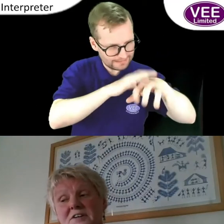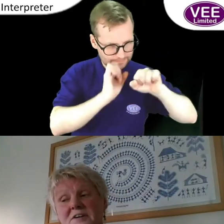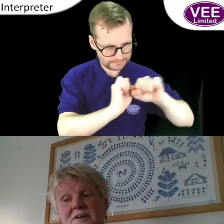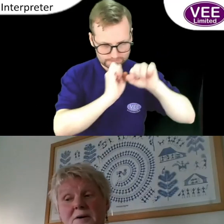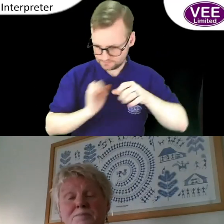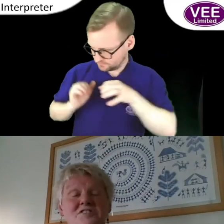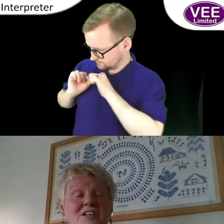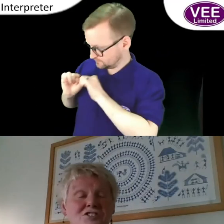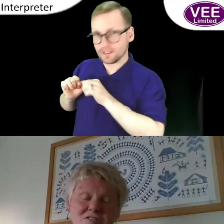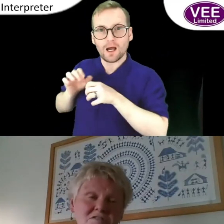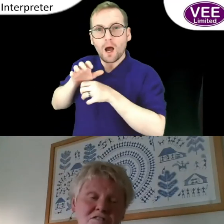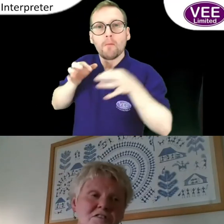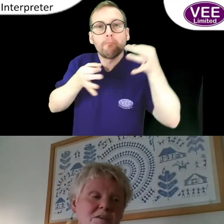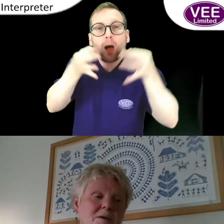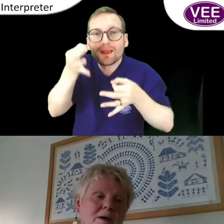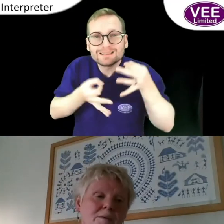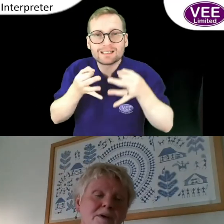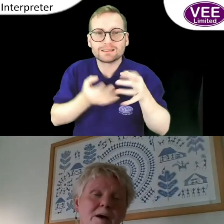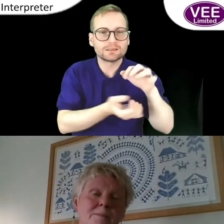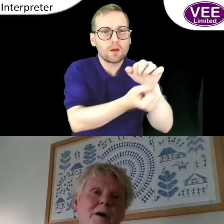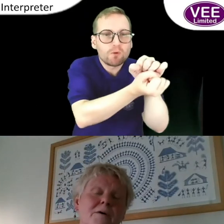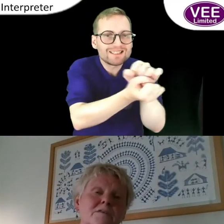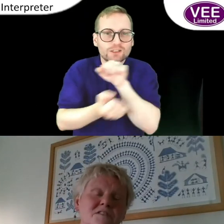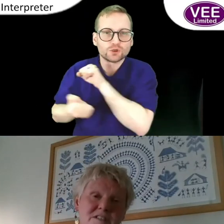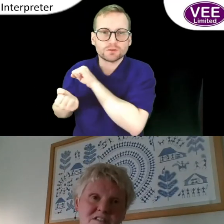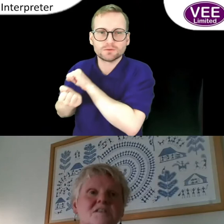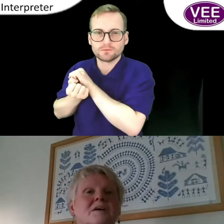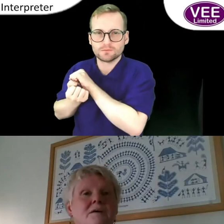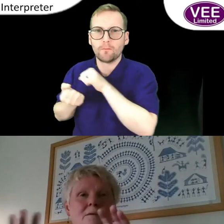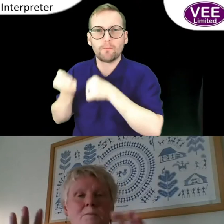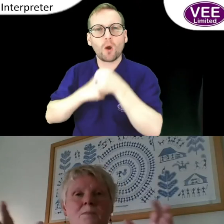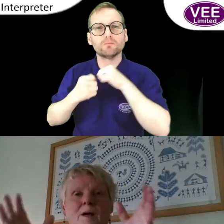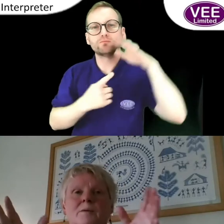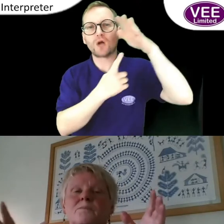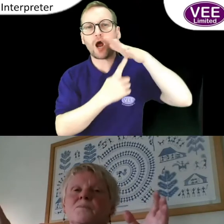and possessions become priorities,